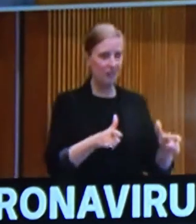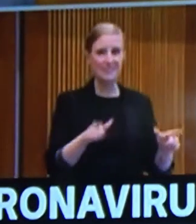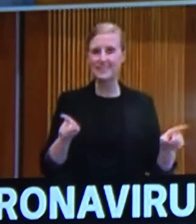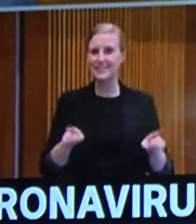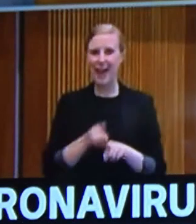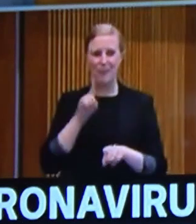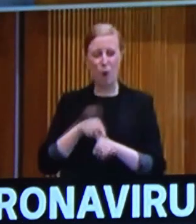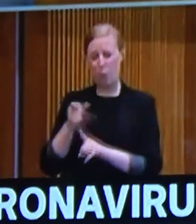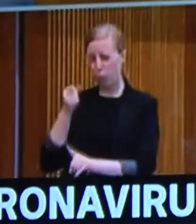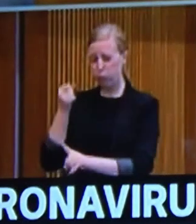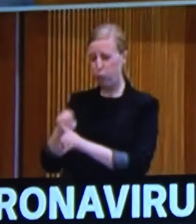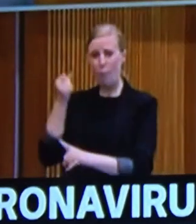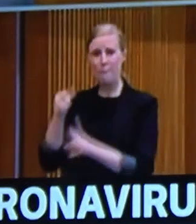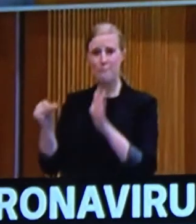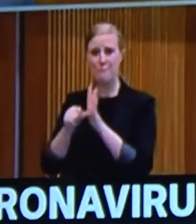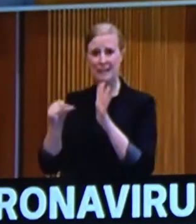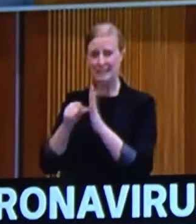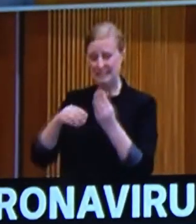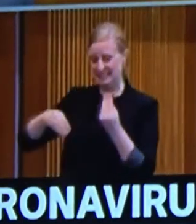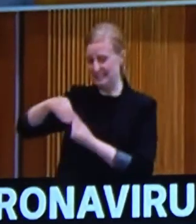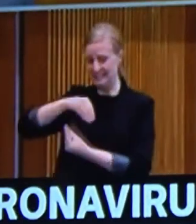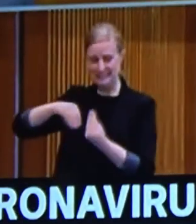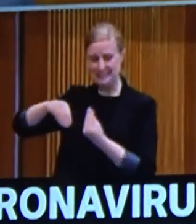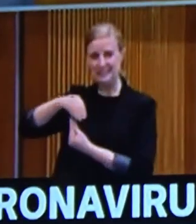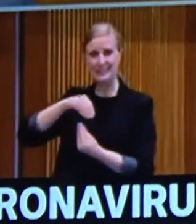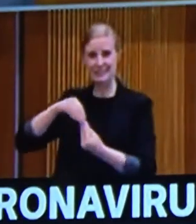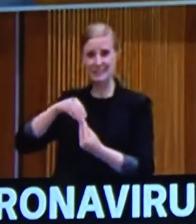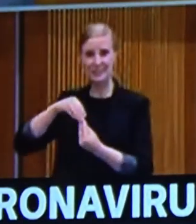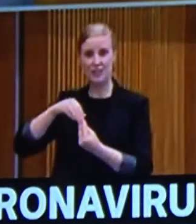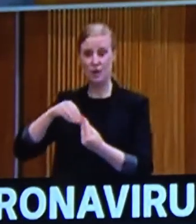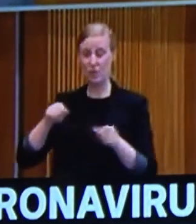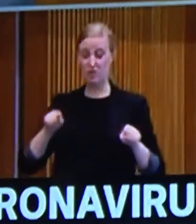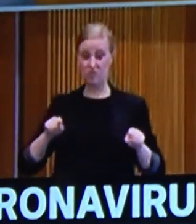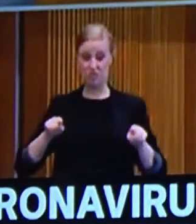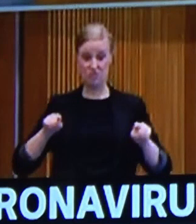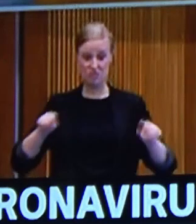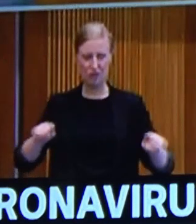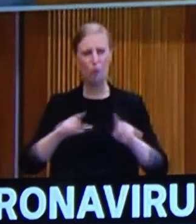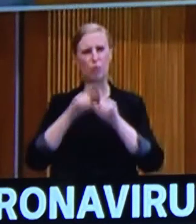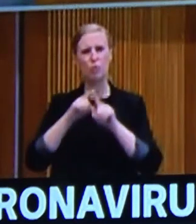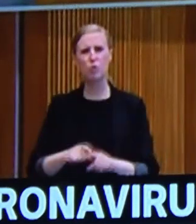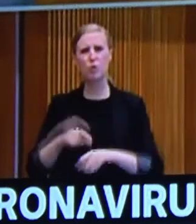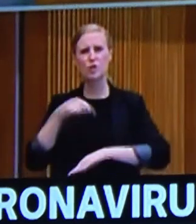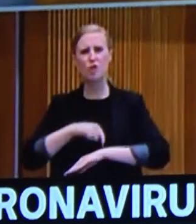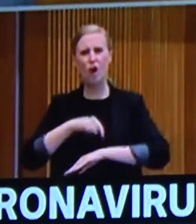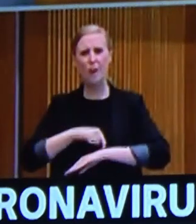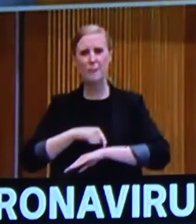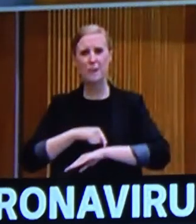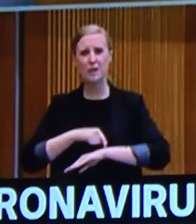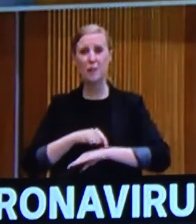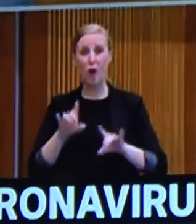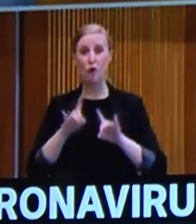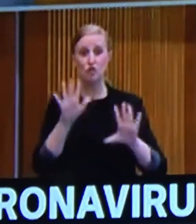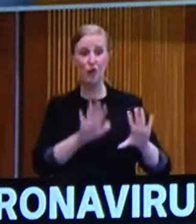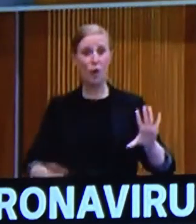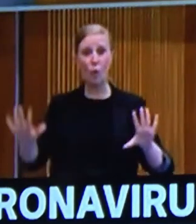time. And for that integration to occur, I think has been extraordinary. In 50 and 100 years' time, I suspect people